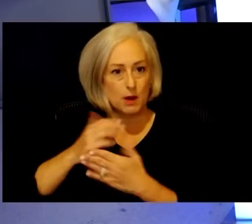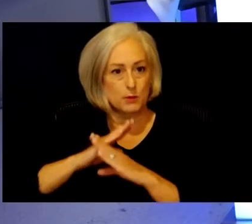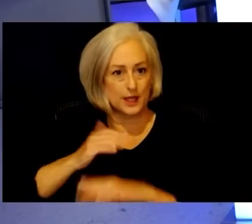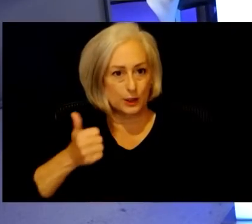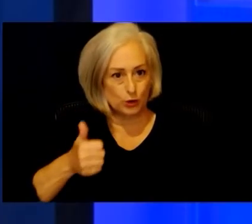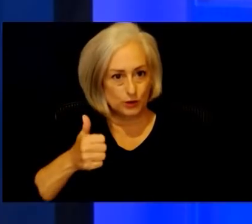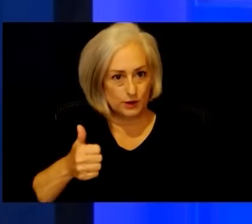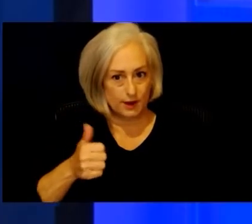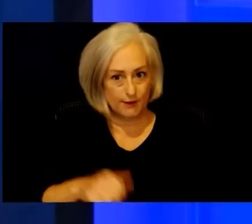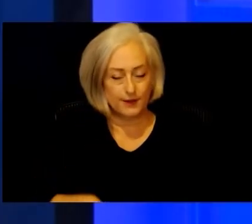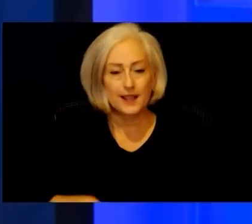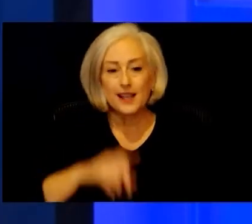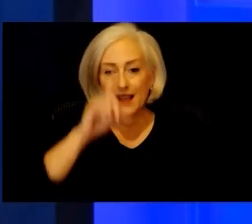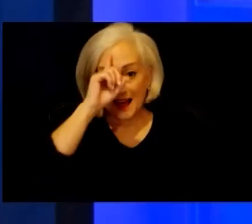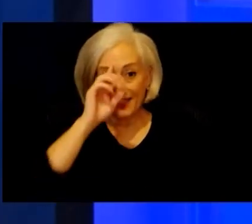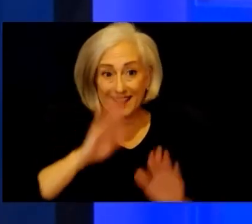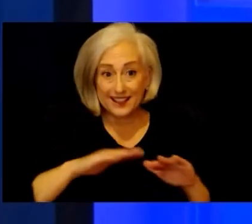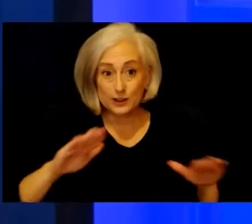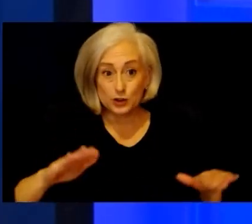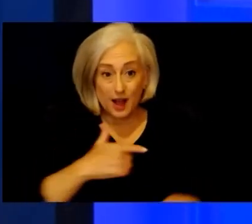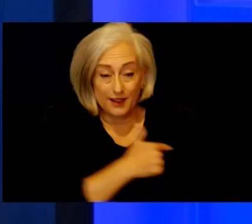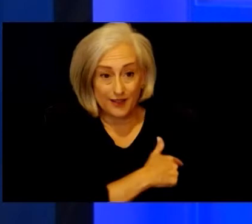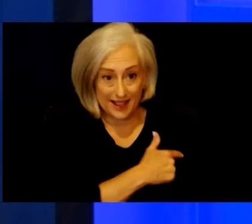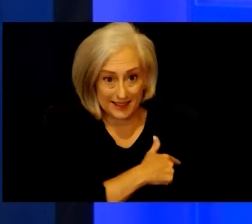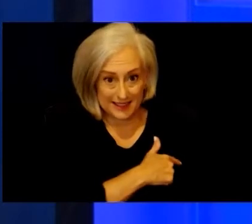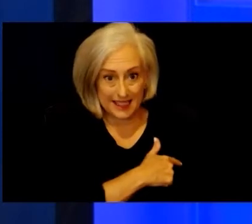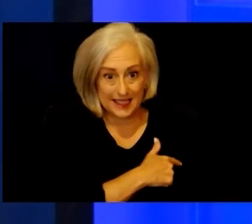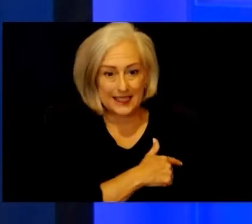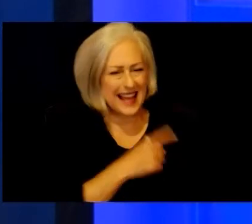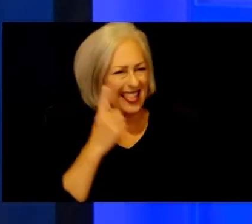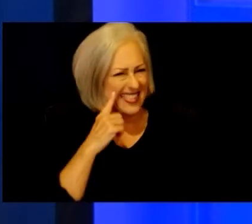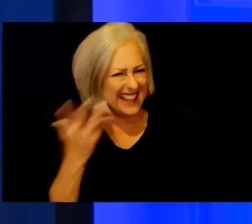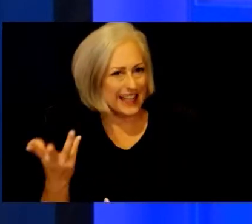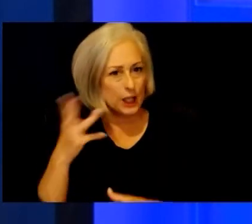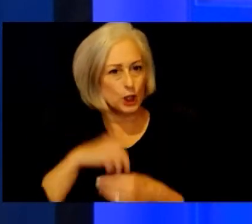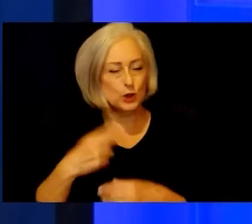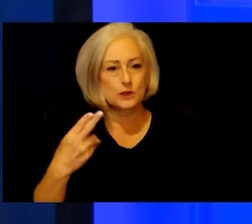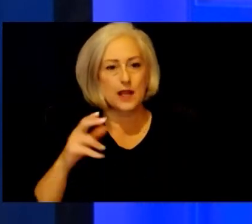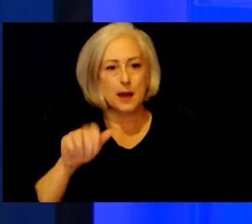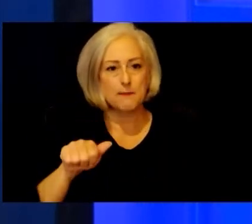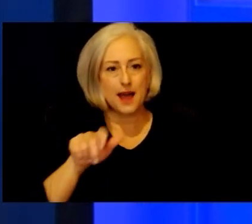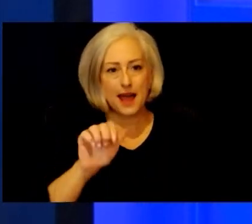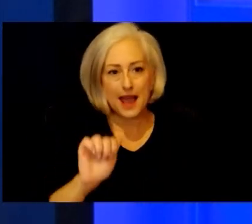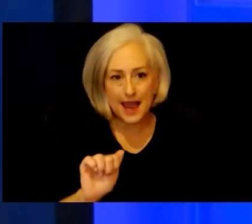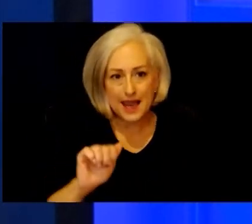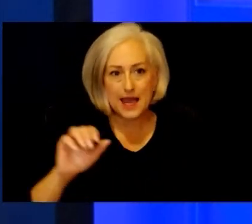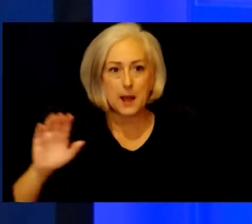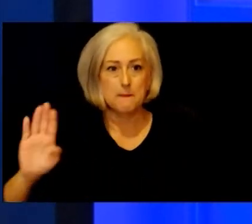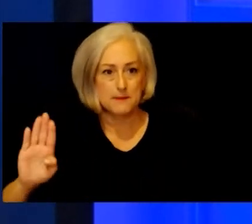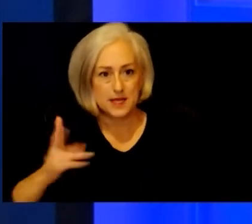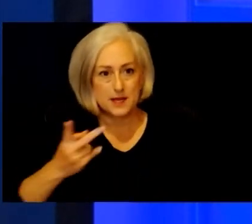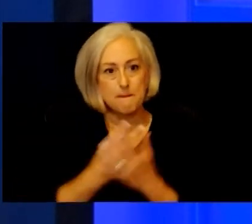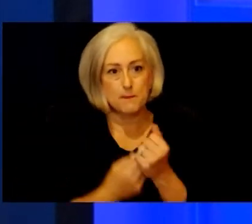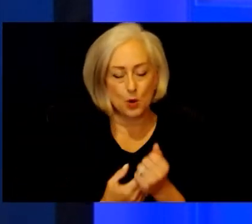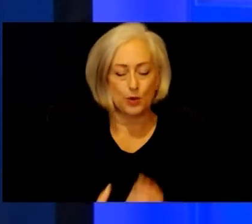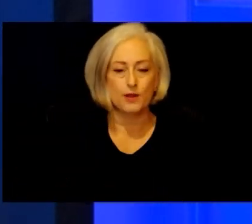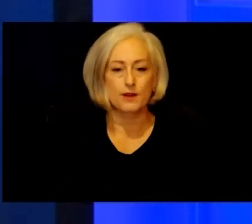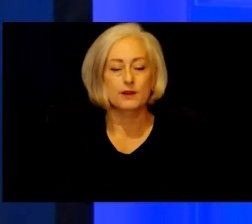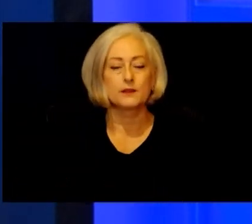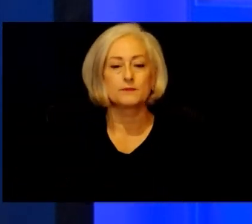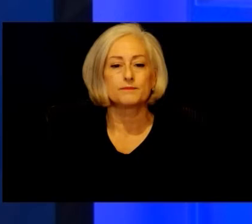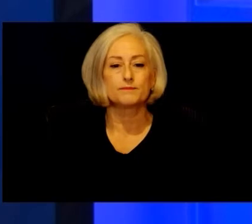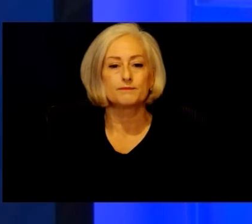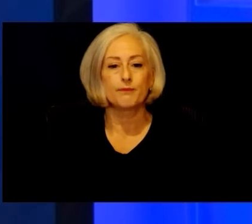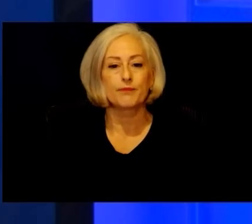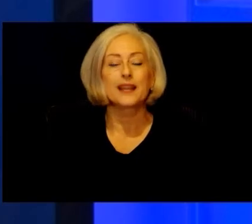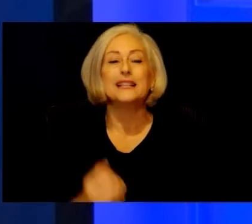childhood vaccination series now includes hepatitis A and hepatitis B as well. So very safe and effective